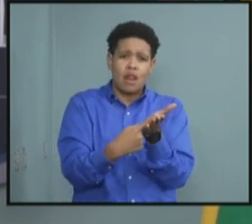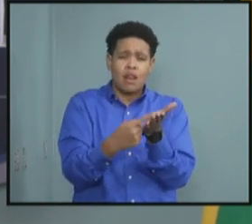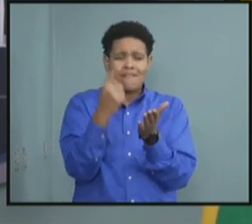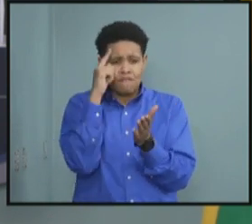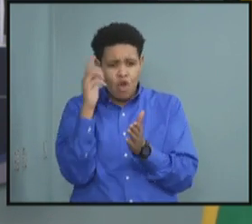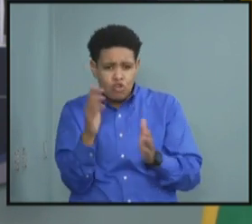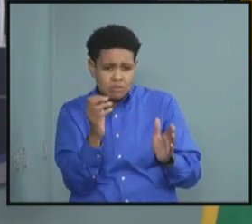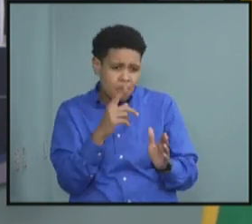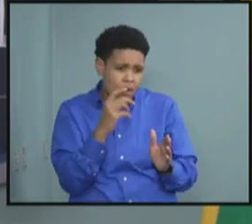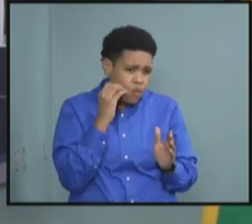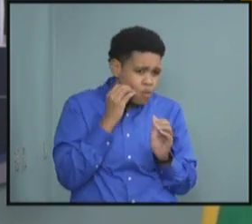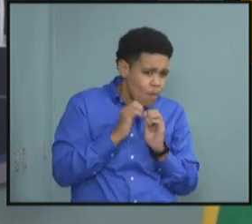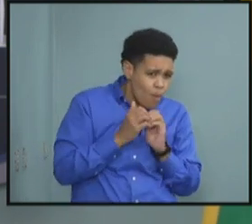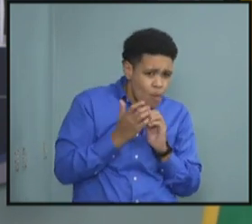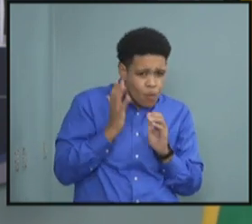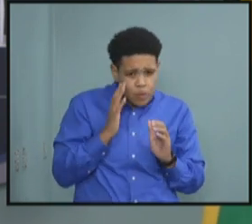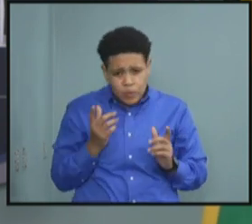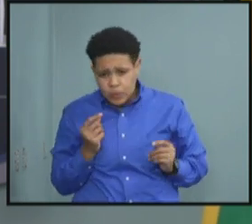arrangements,